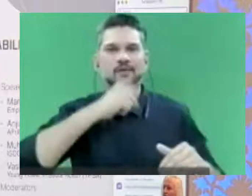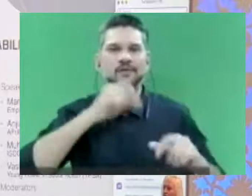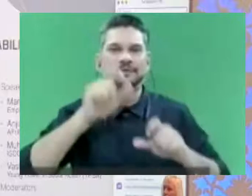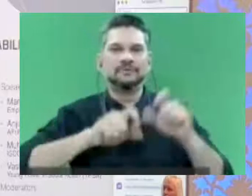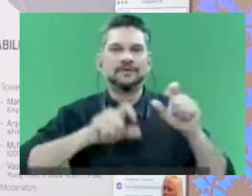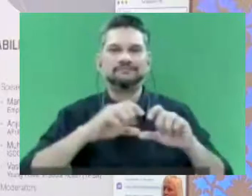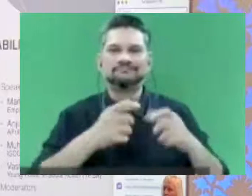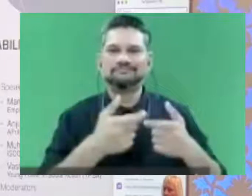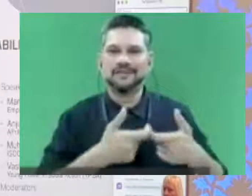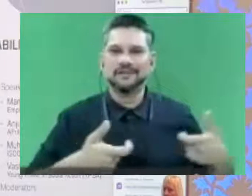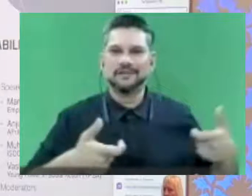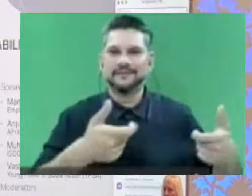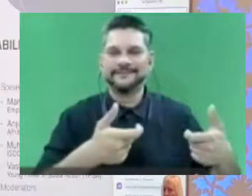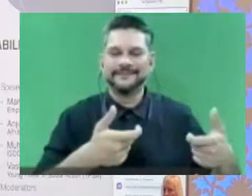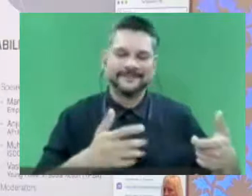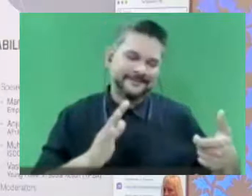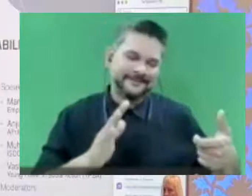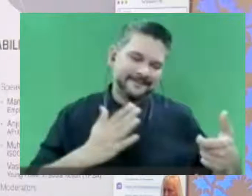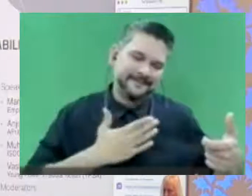please forgive me if it is